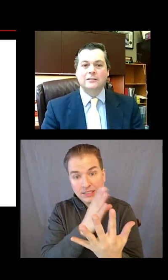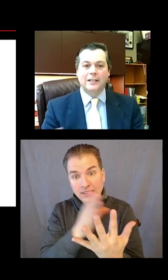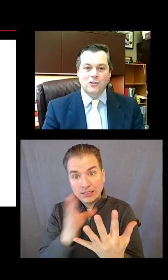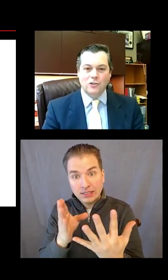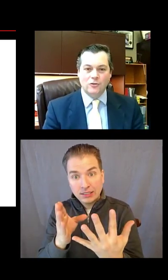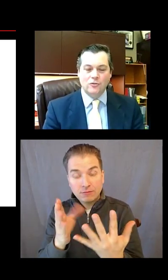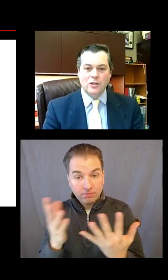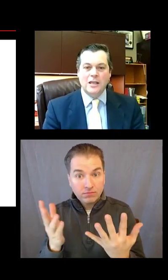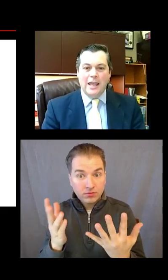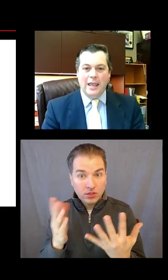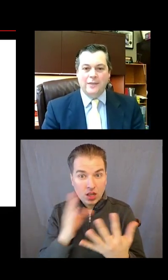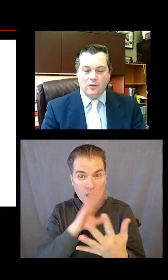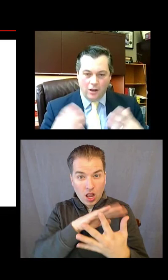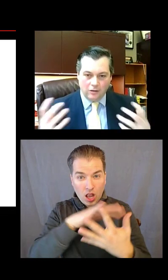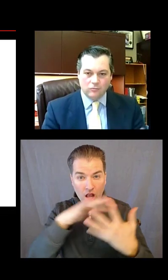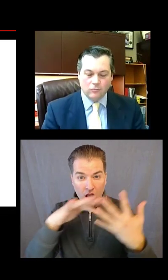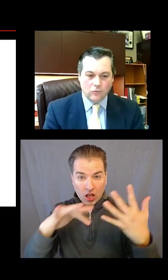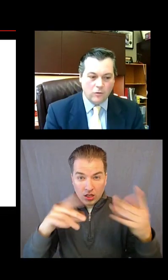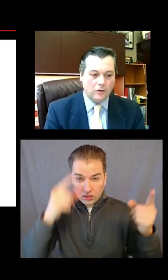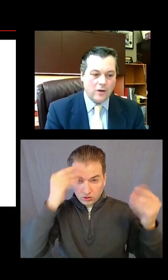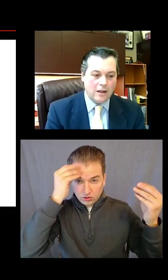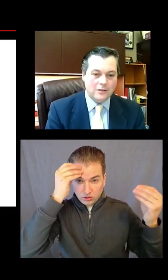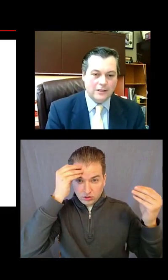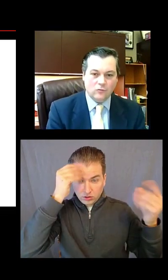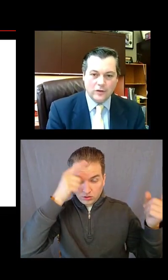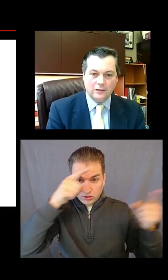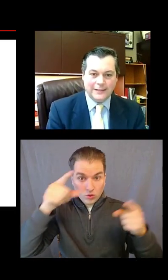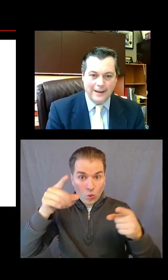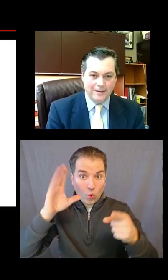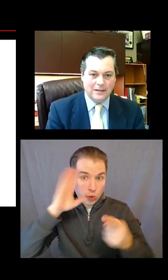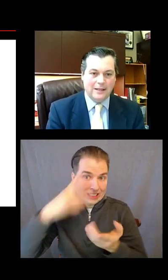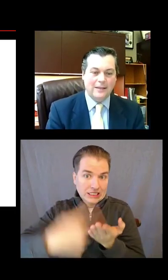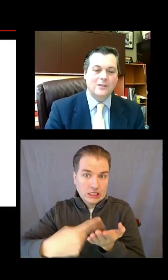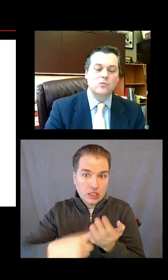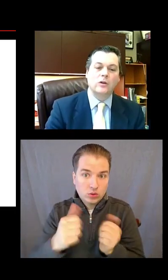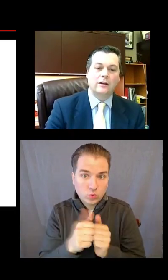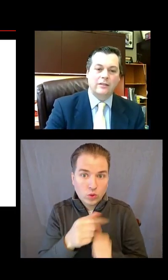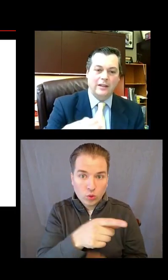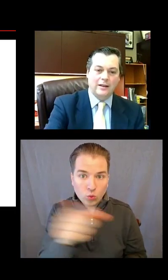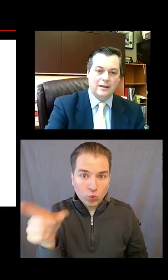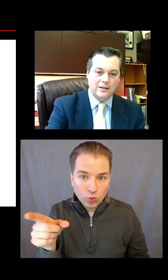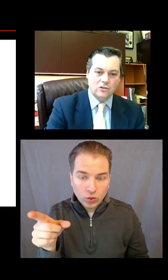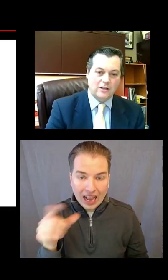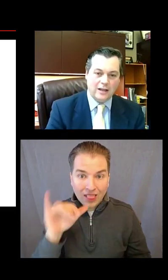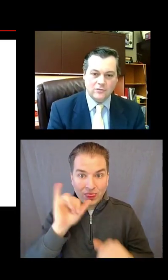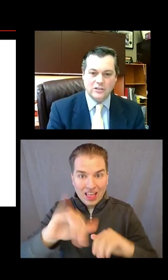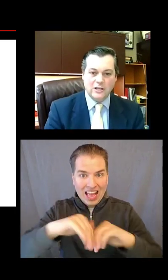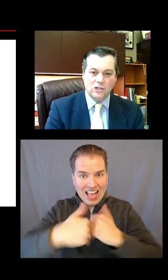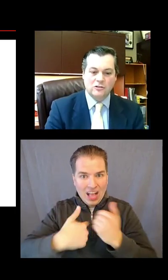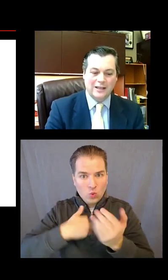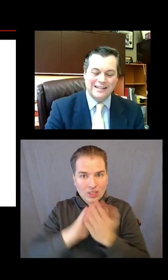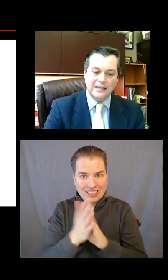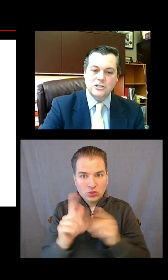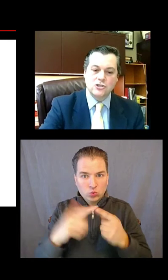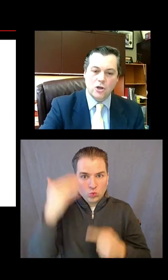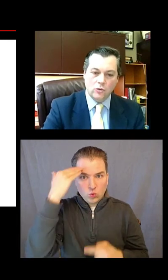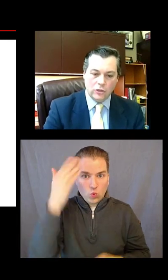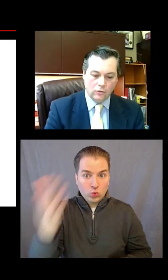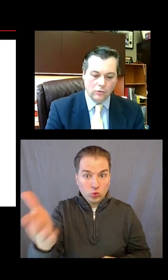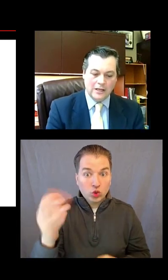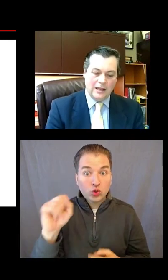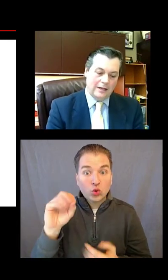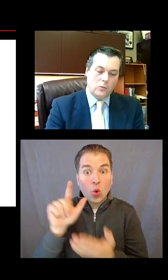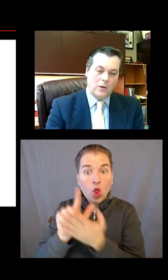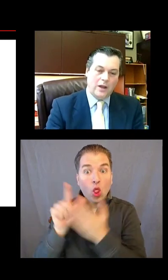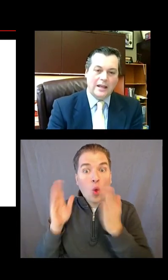pitfalls, legal issues, and they're all rolling around in real time. And that's where that initial conversation and getting to know